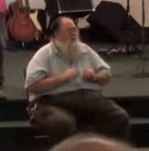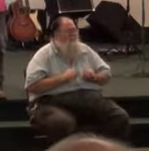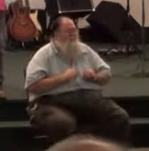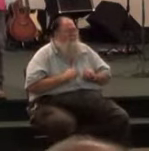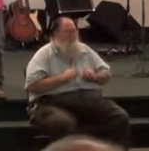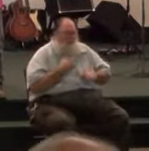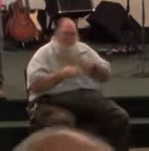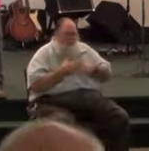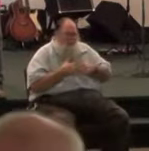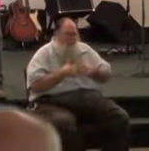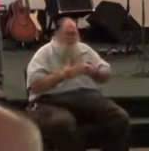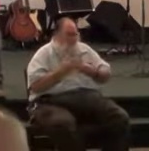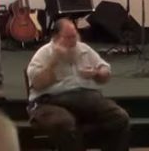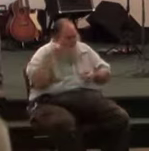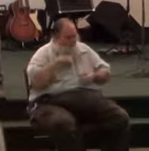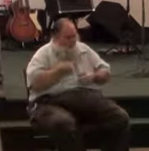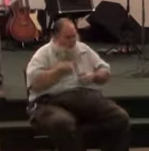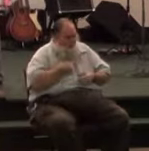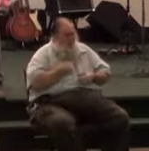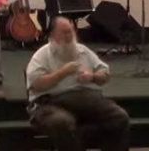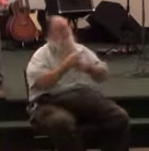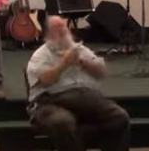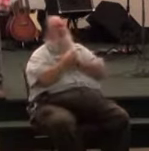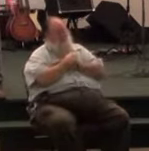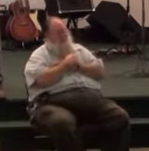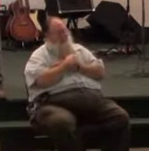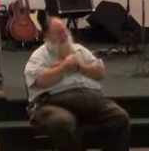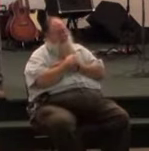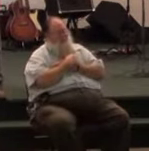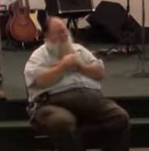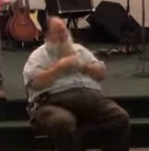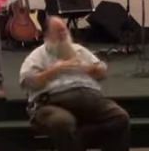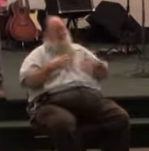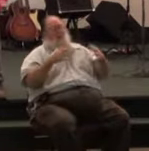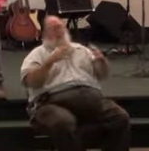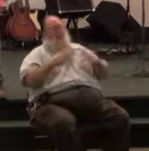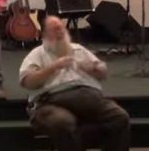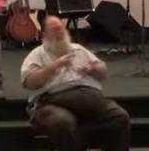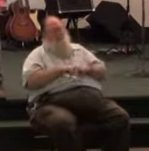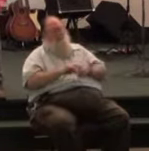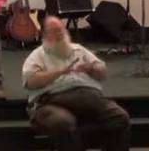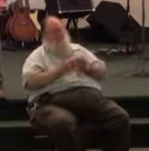down and lean back and take in a deep breath and sit there and get fat and lazy.